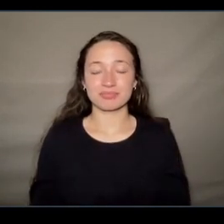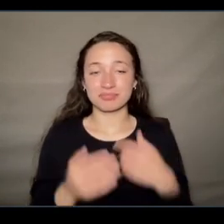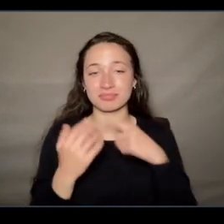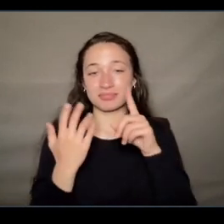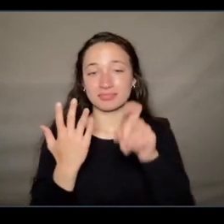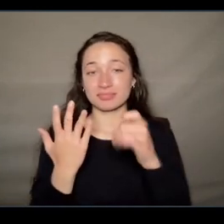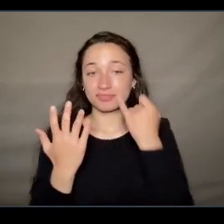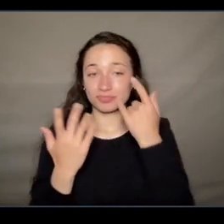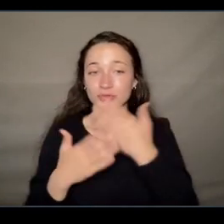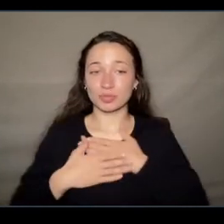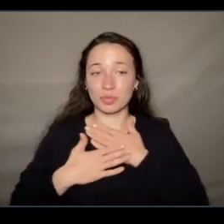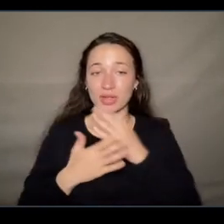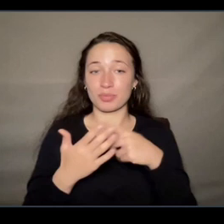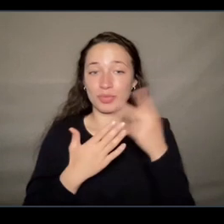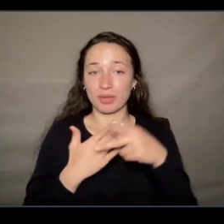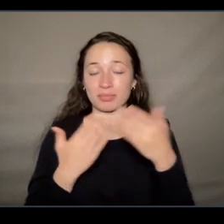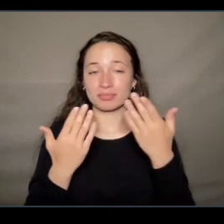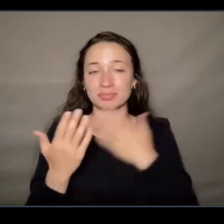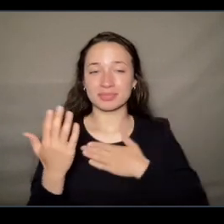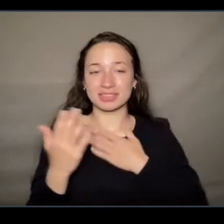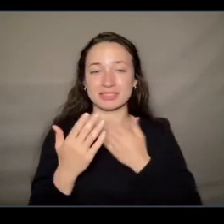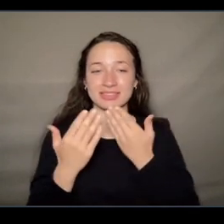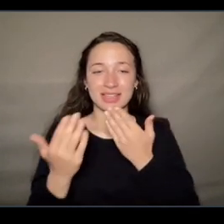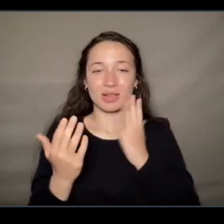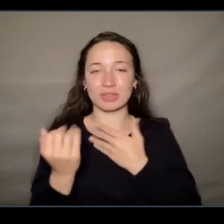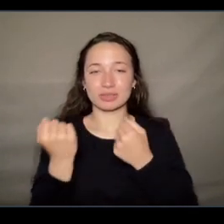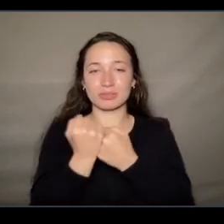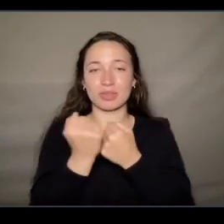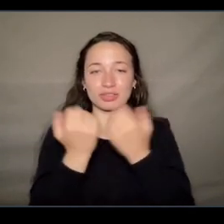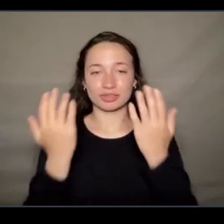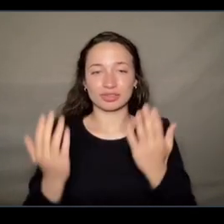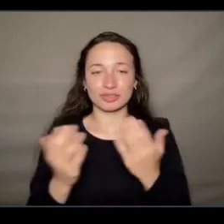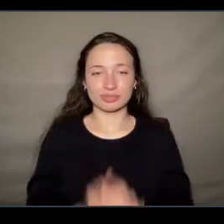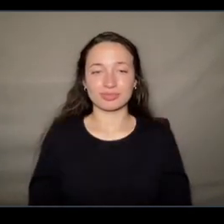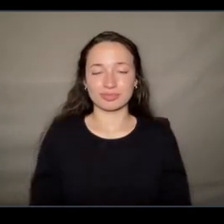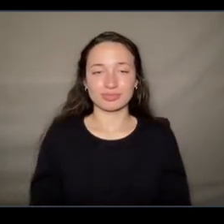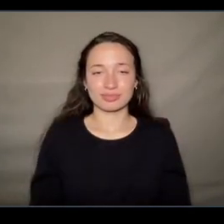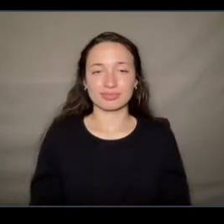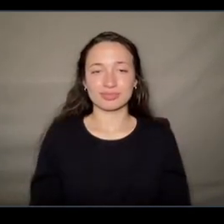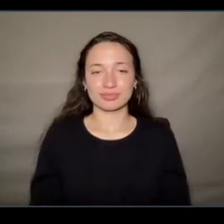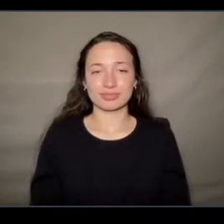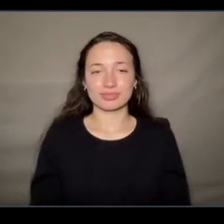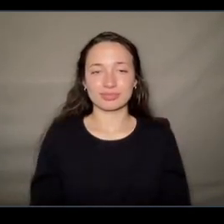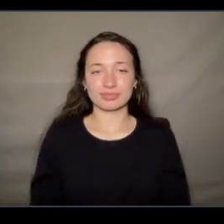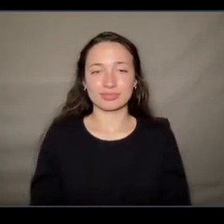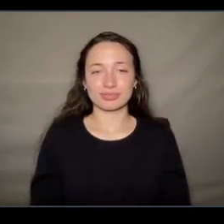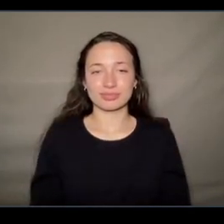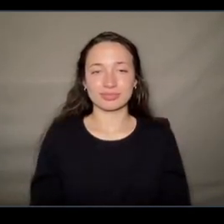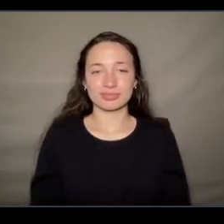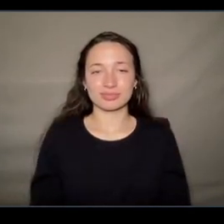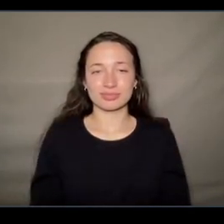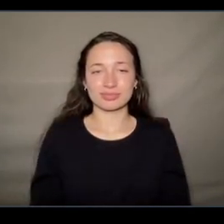And I'd like to ask you, if you've enjoyed this program, to please thank our sponsors.